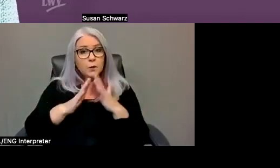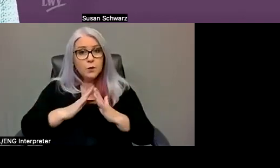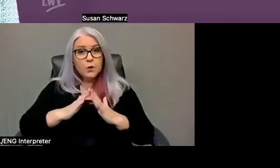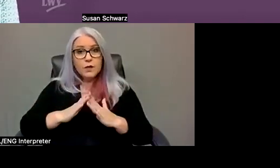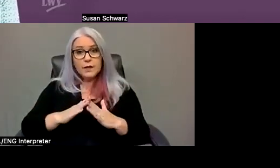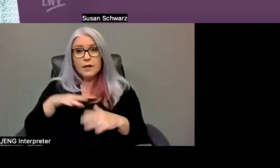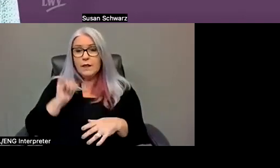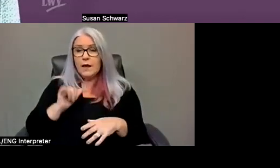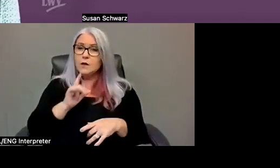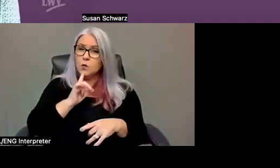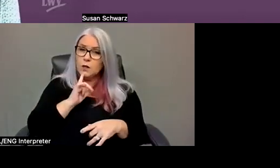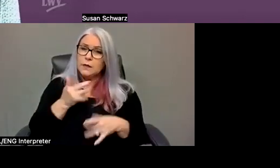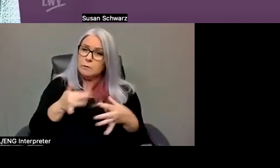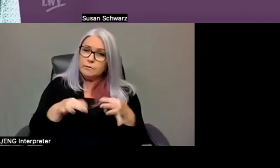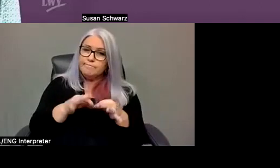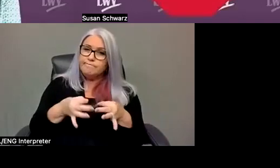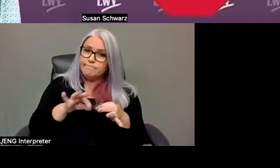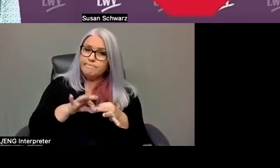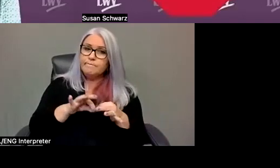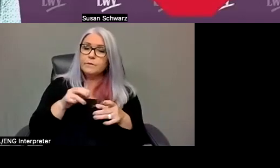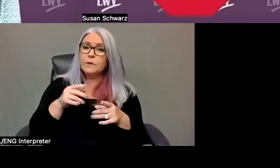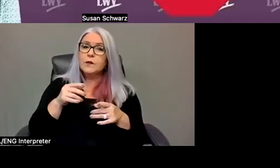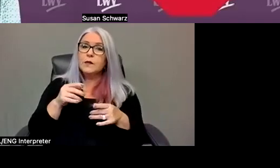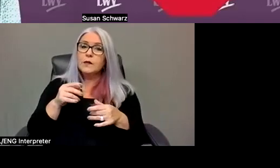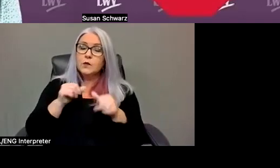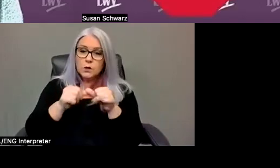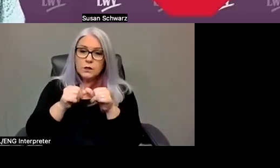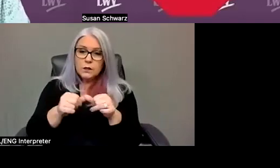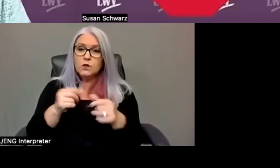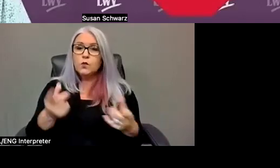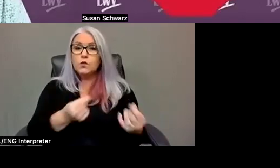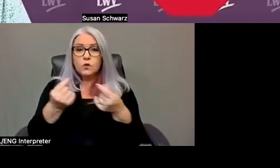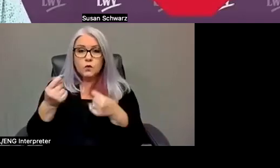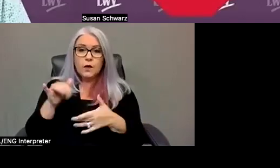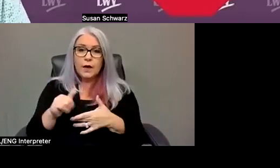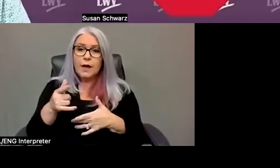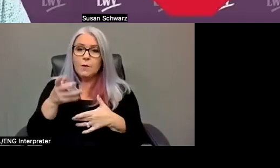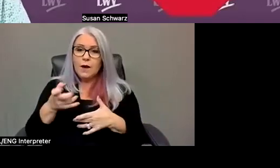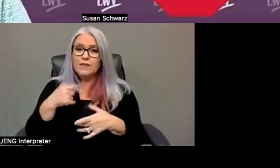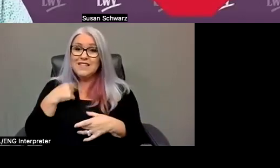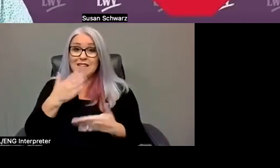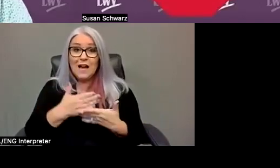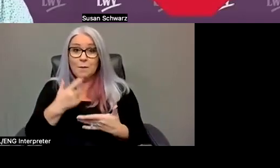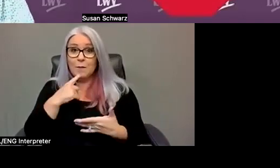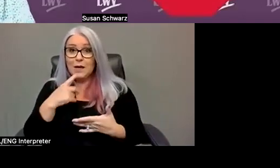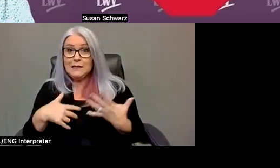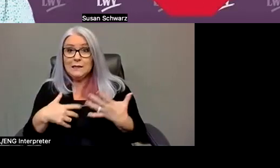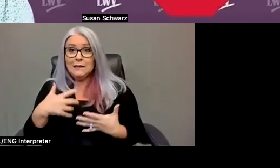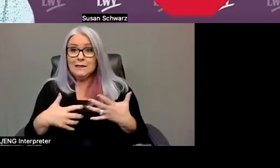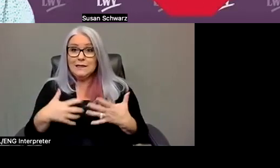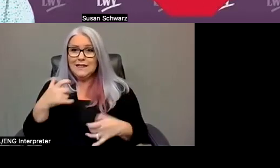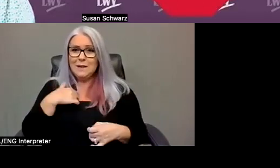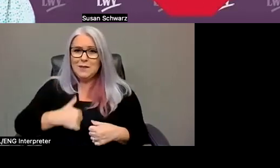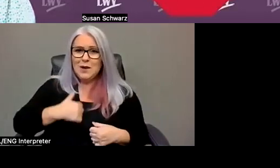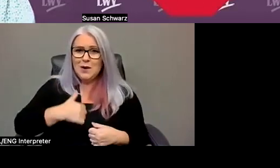my key tenets in going forward, is to that end. I know I have to stop, but I just want to say. You do have to